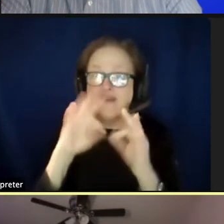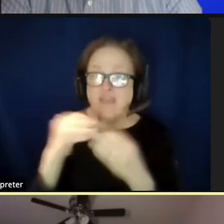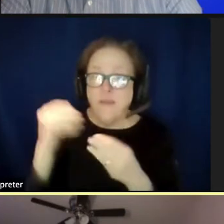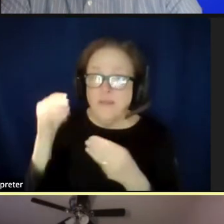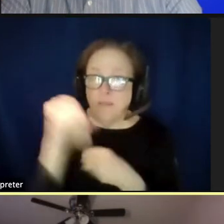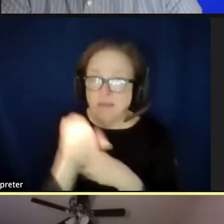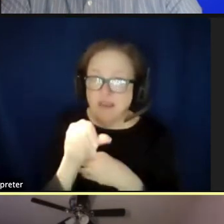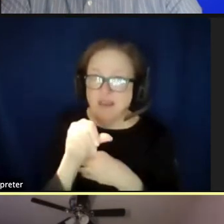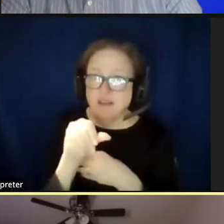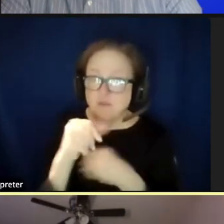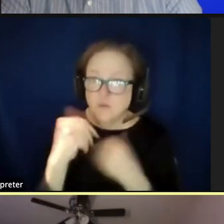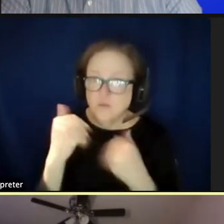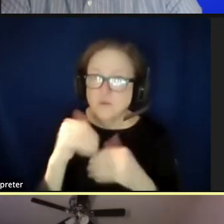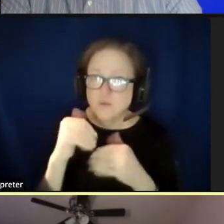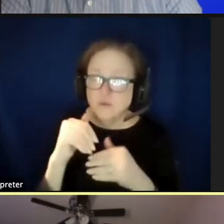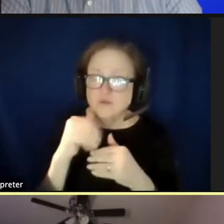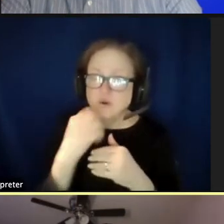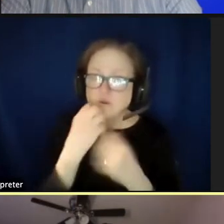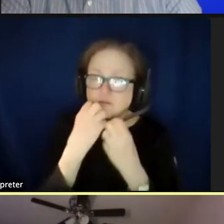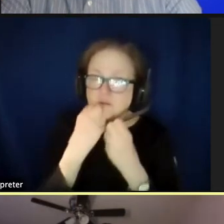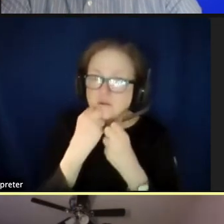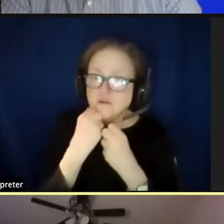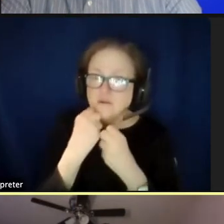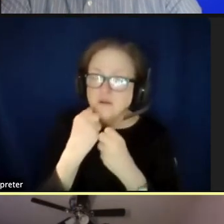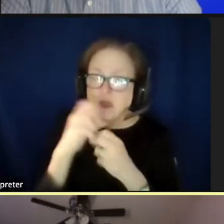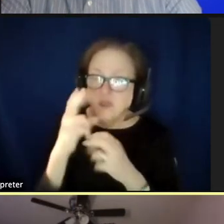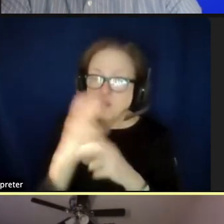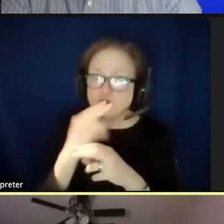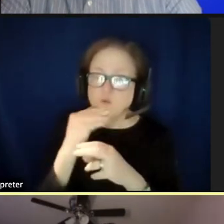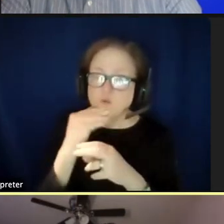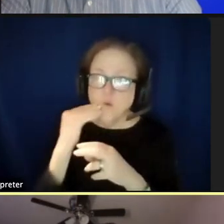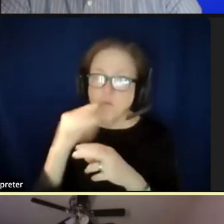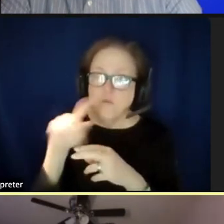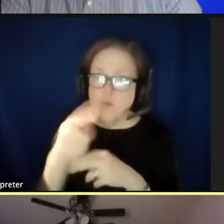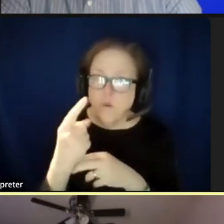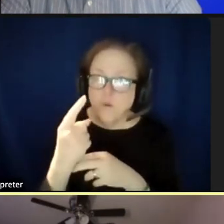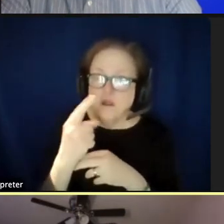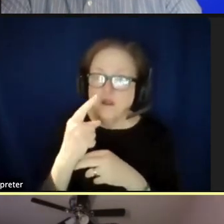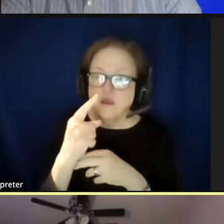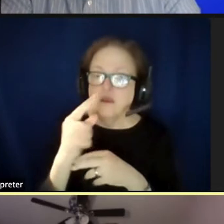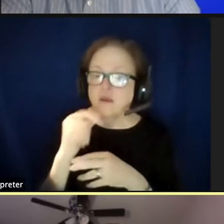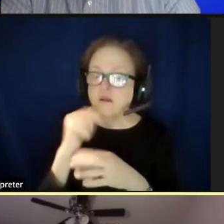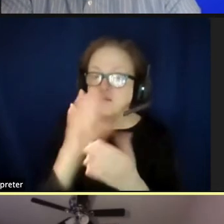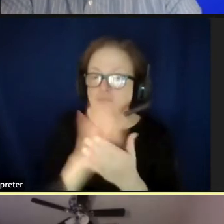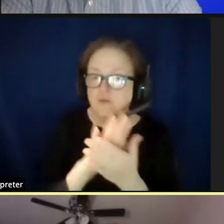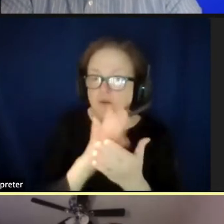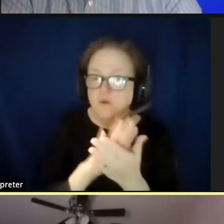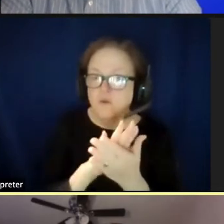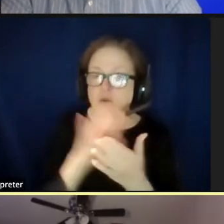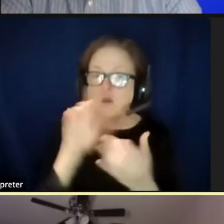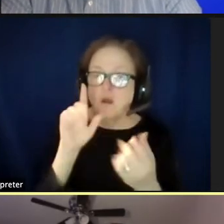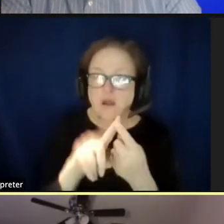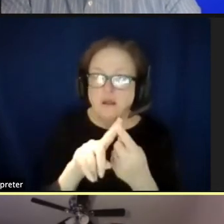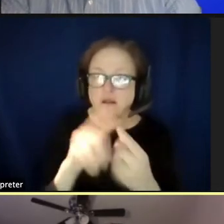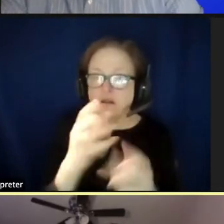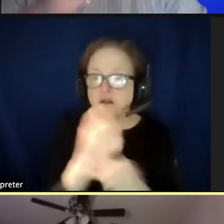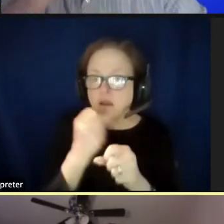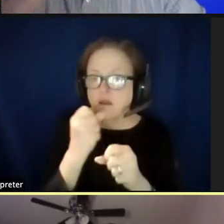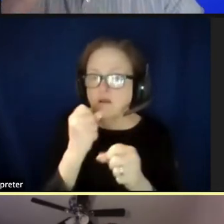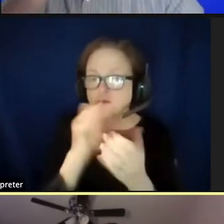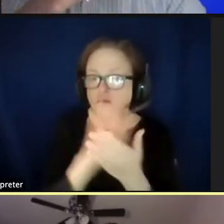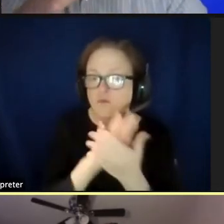I had, I had to only use them at home. I couldn't use them at school until I had gotten school hearing aids.